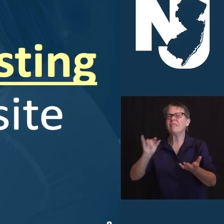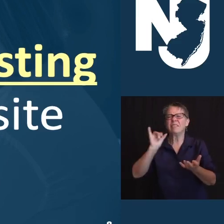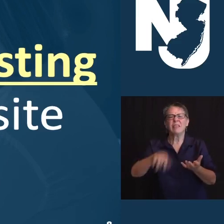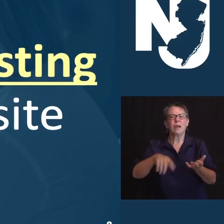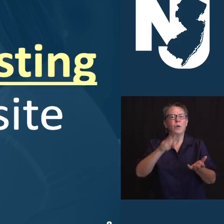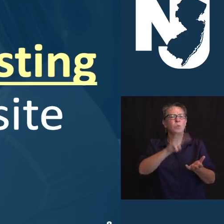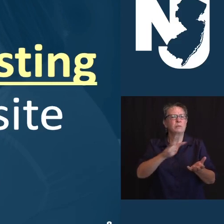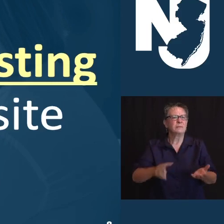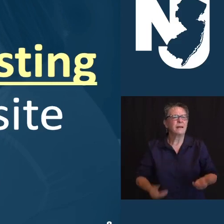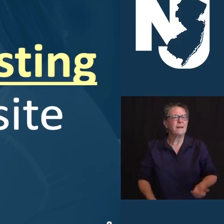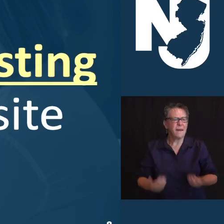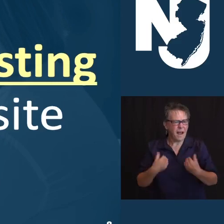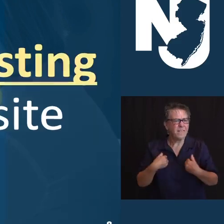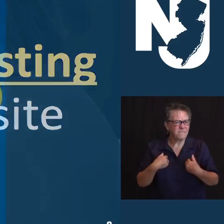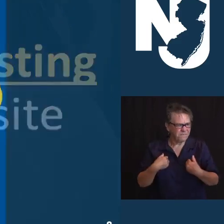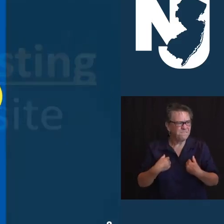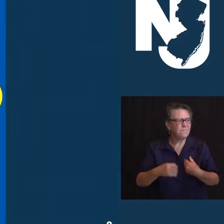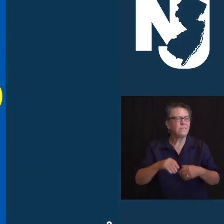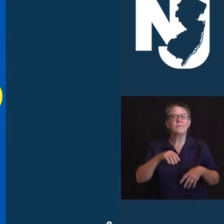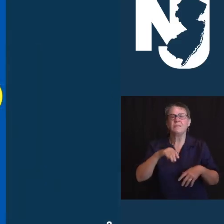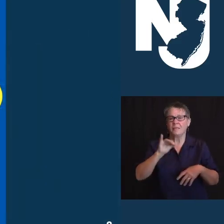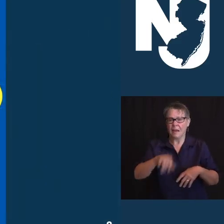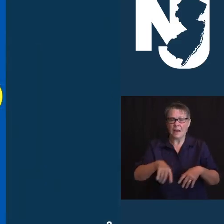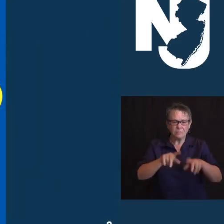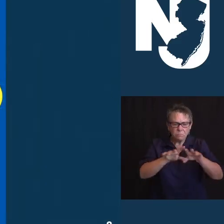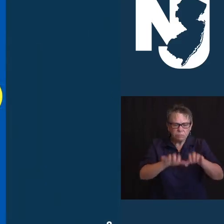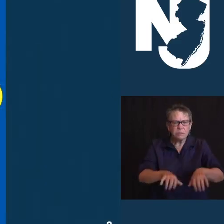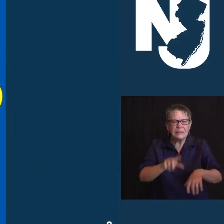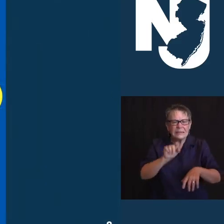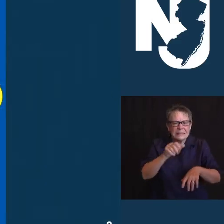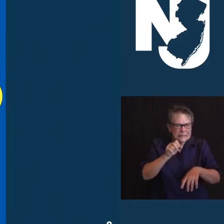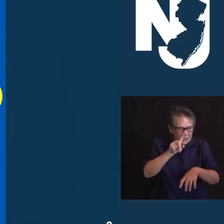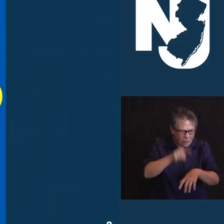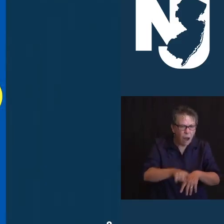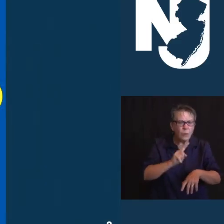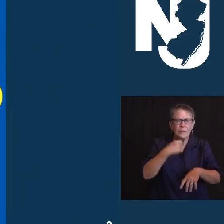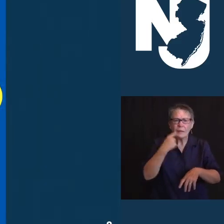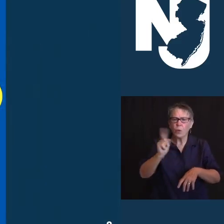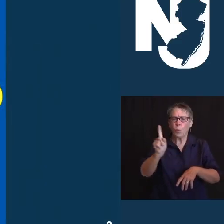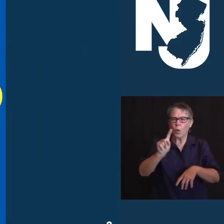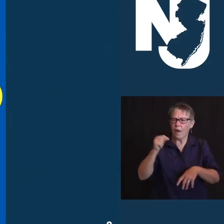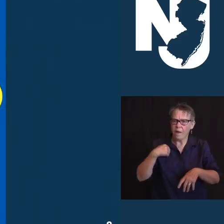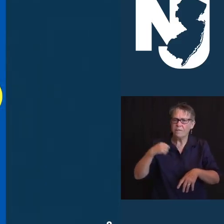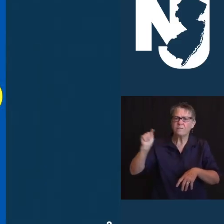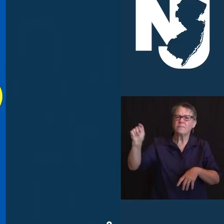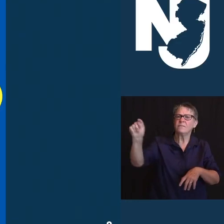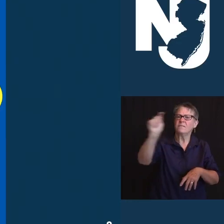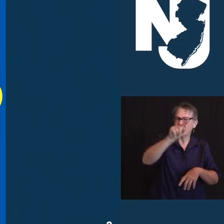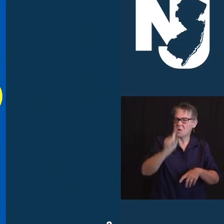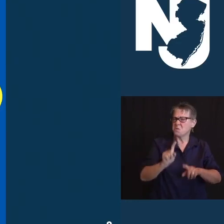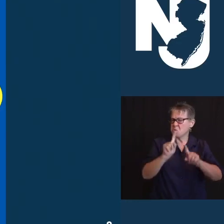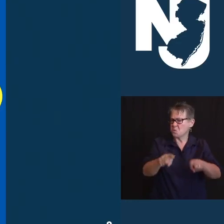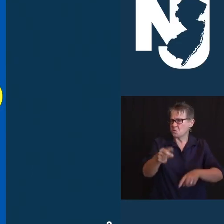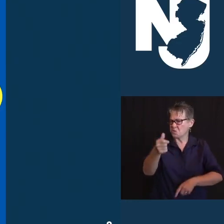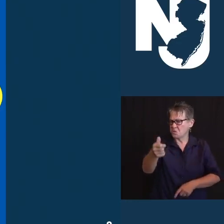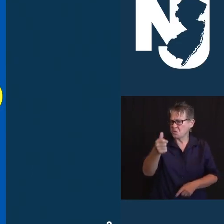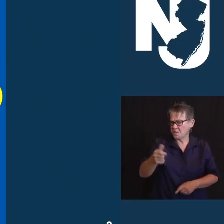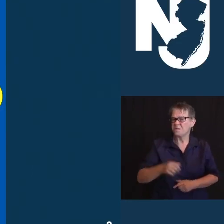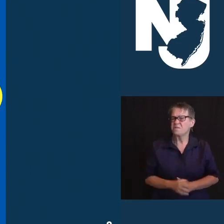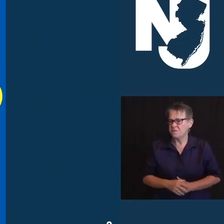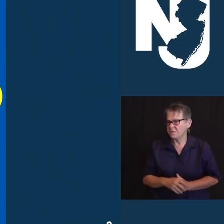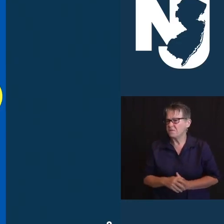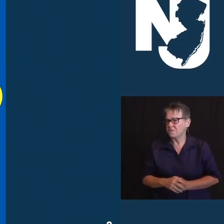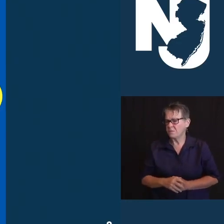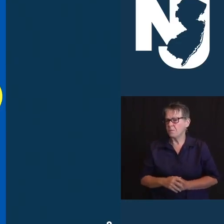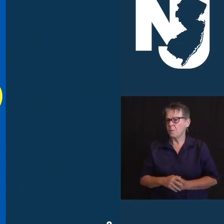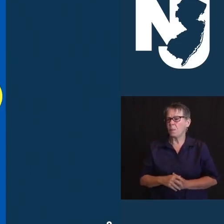covid19.nj.gov/testing. Next, I want to acknowledge and thank IKEA Retail US for its recent donation